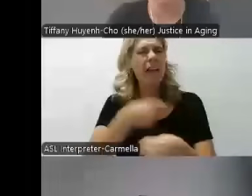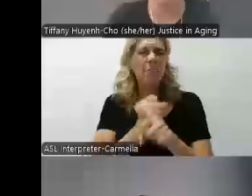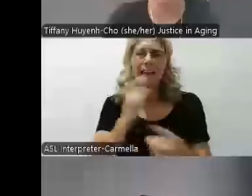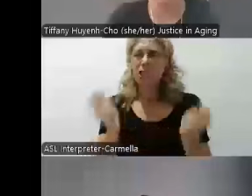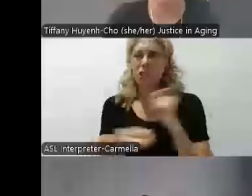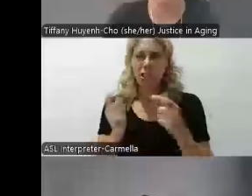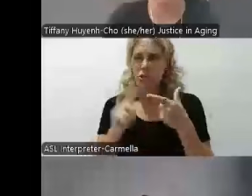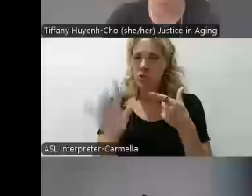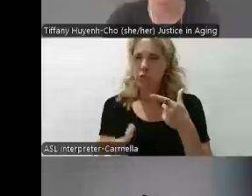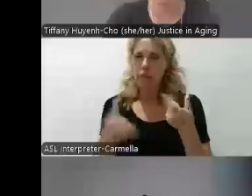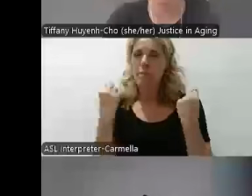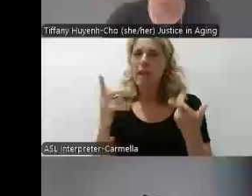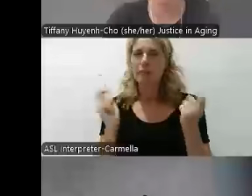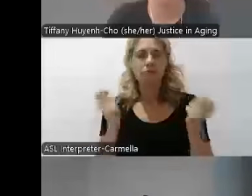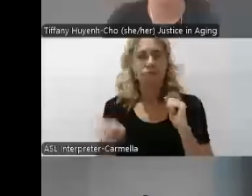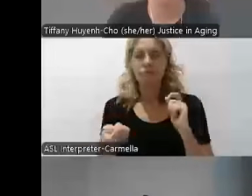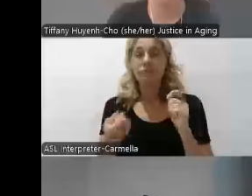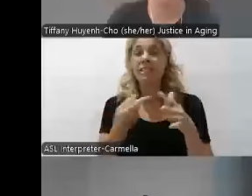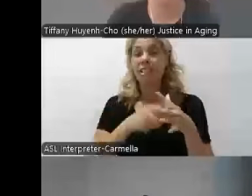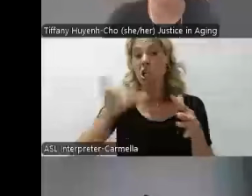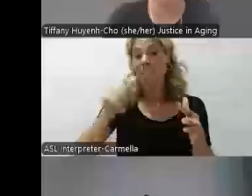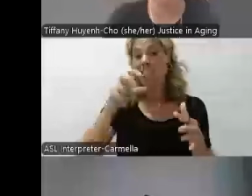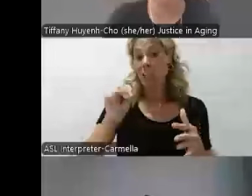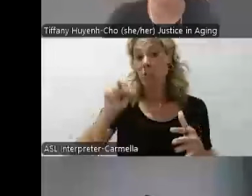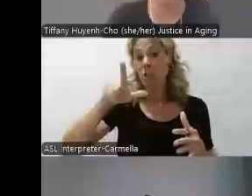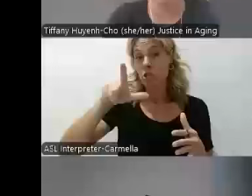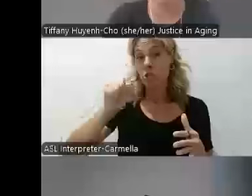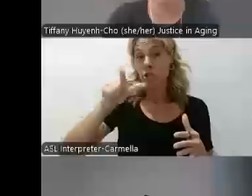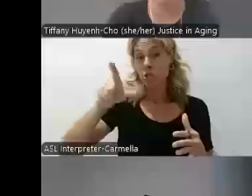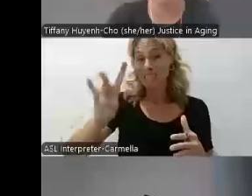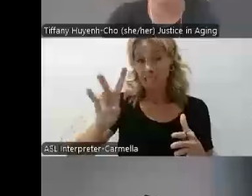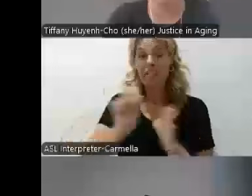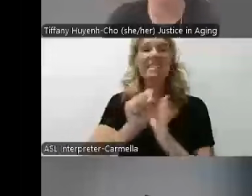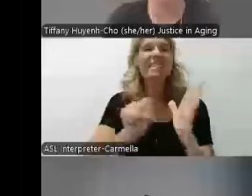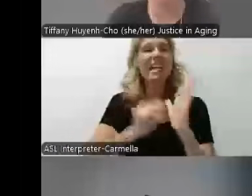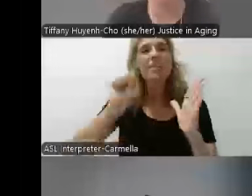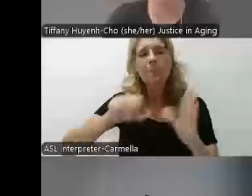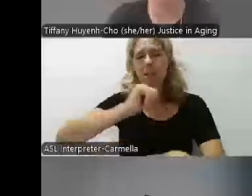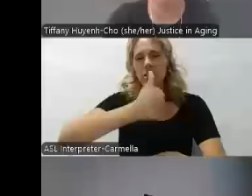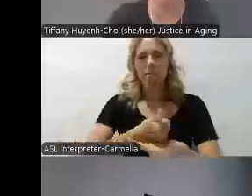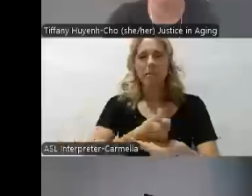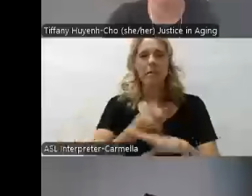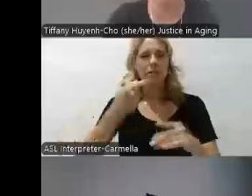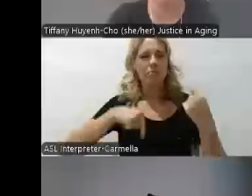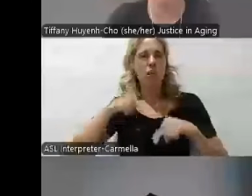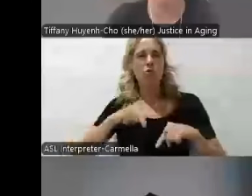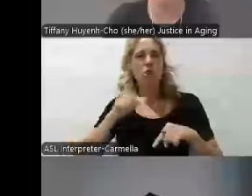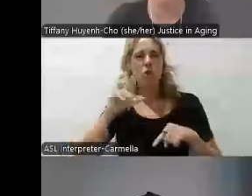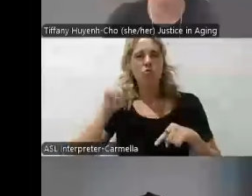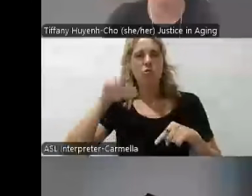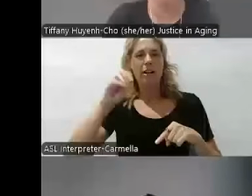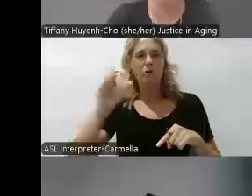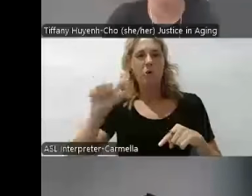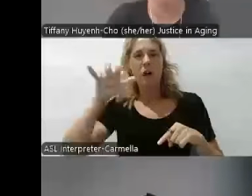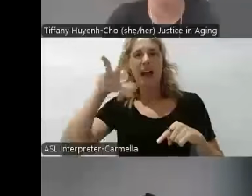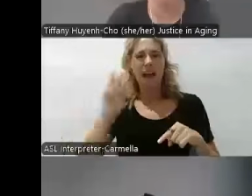this. And starting in January 2027, states must implement retroactive coverage to just 1 month prior